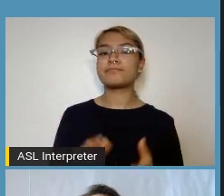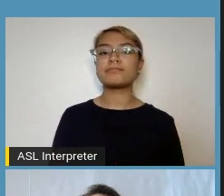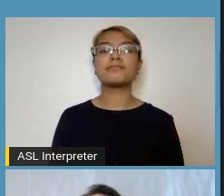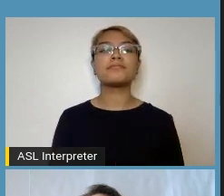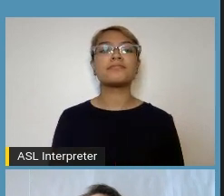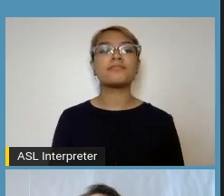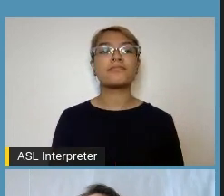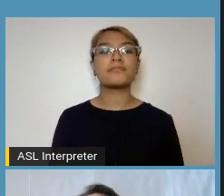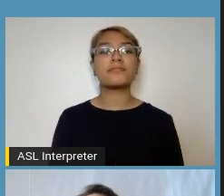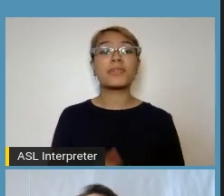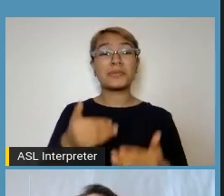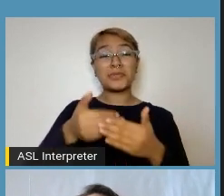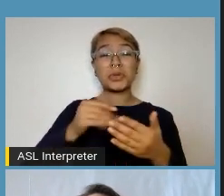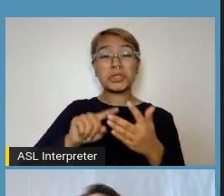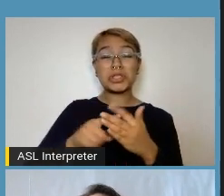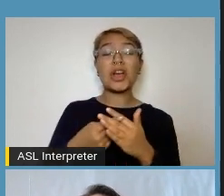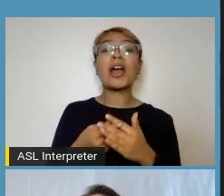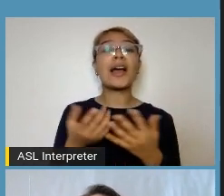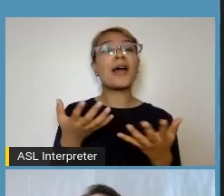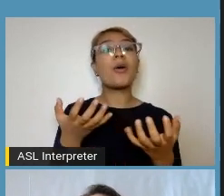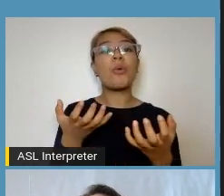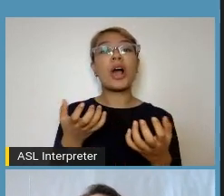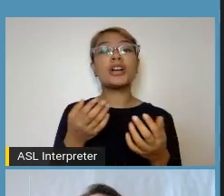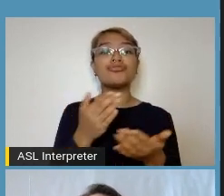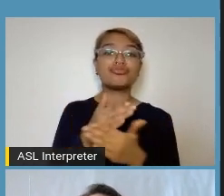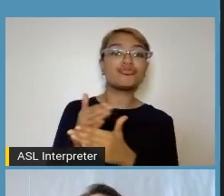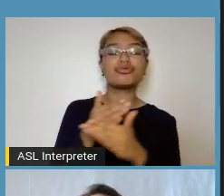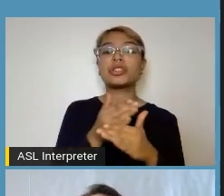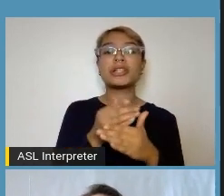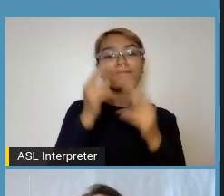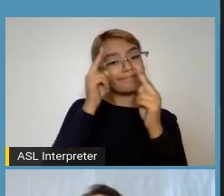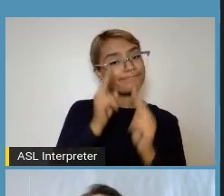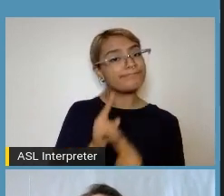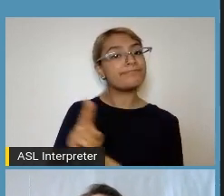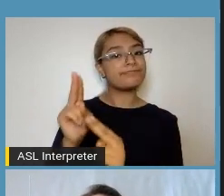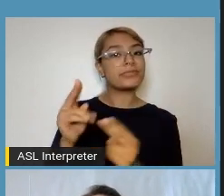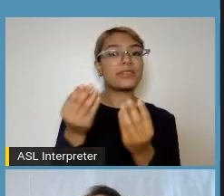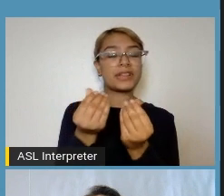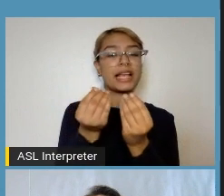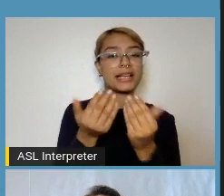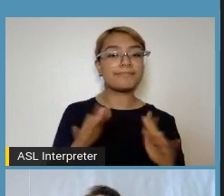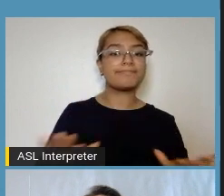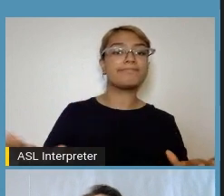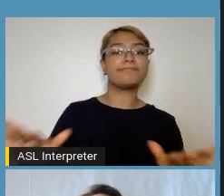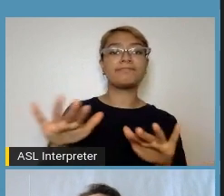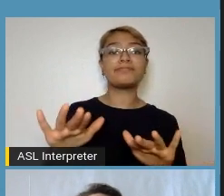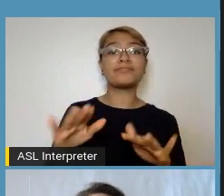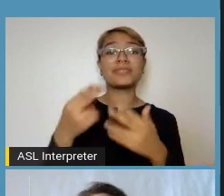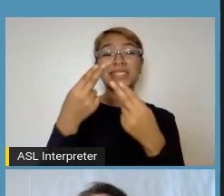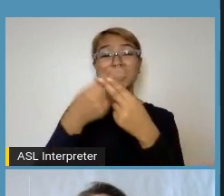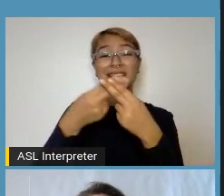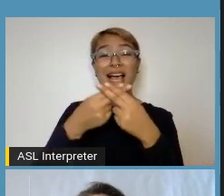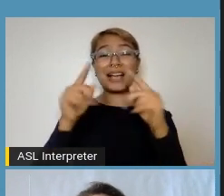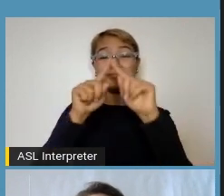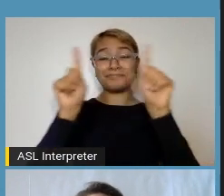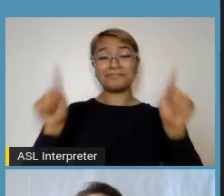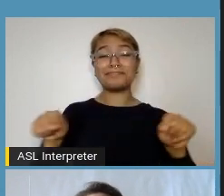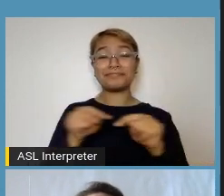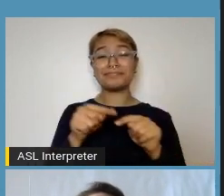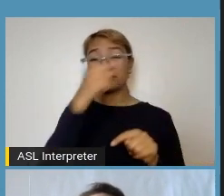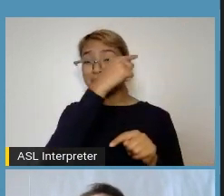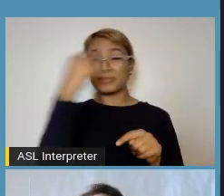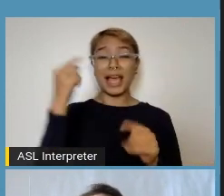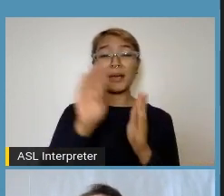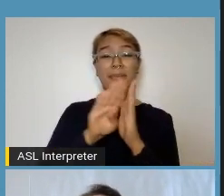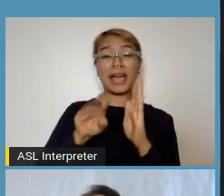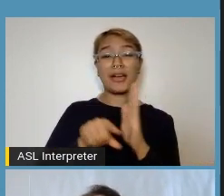Before we get started, I would like to take a moment to share the museum's acknowledgement of land. This slide is a back background with